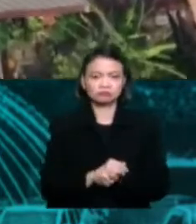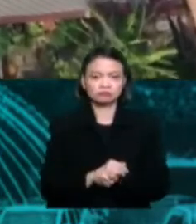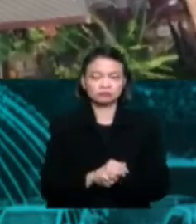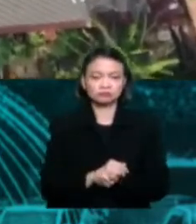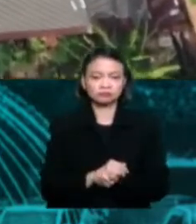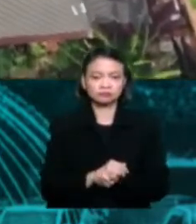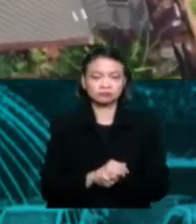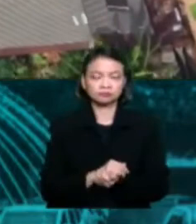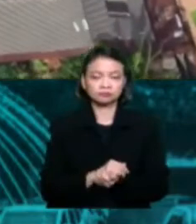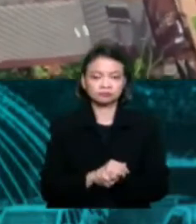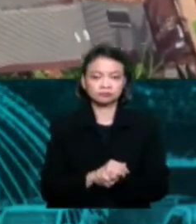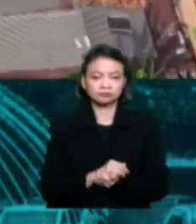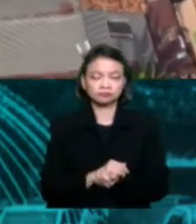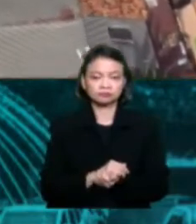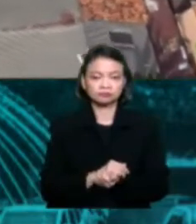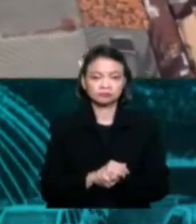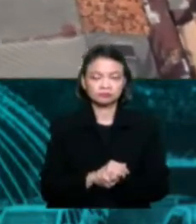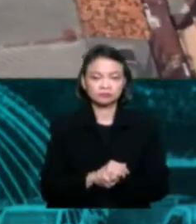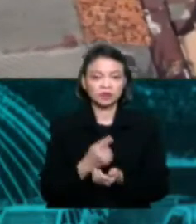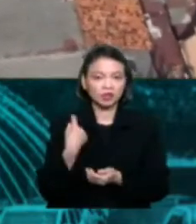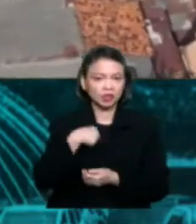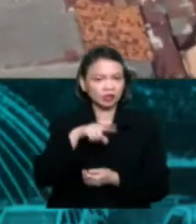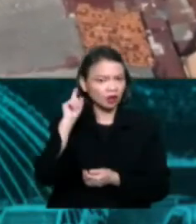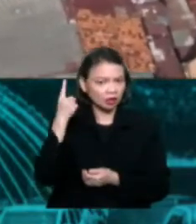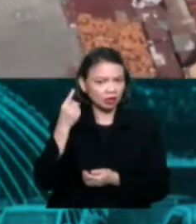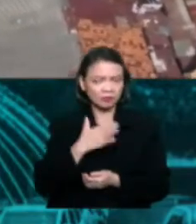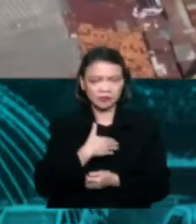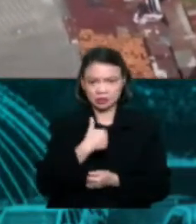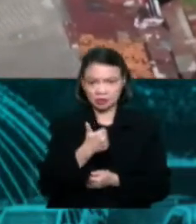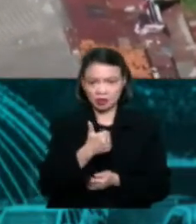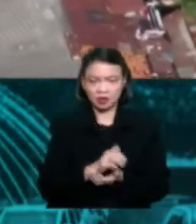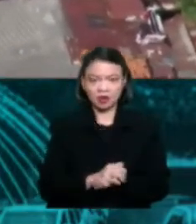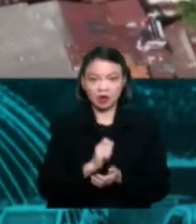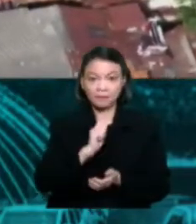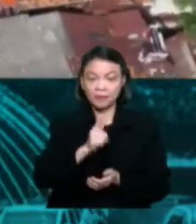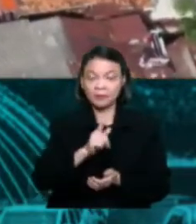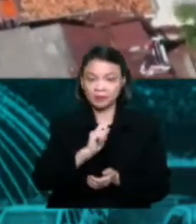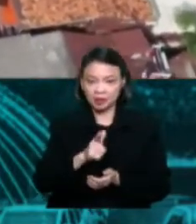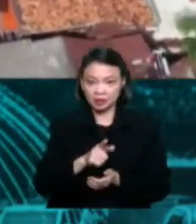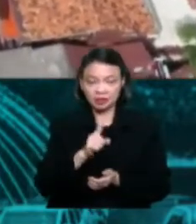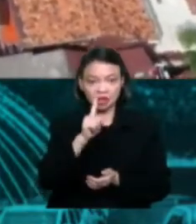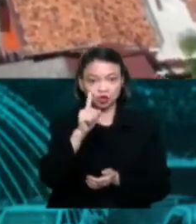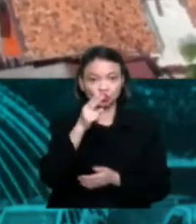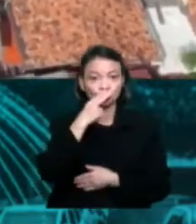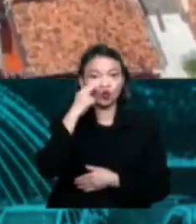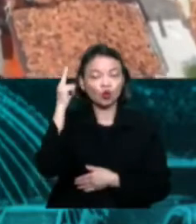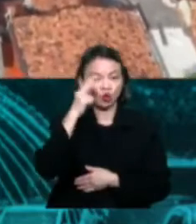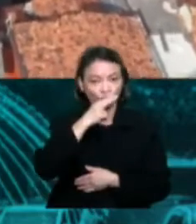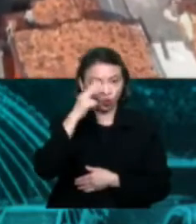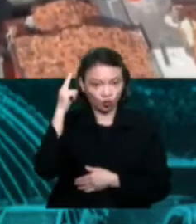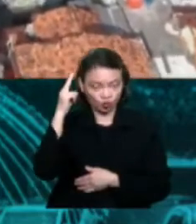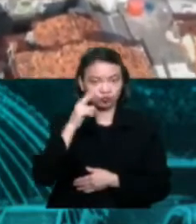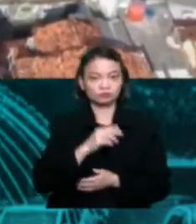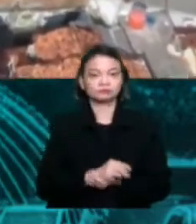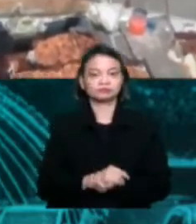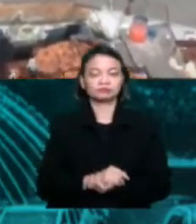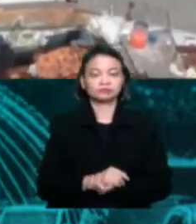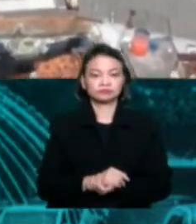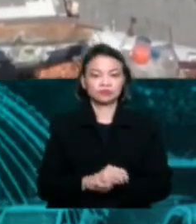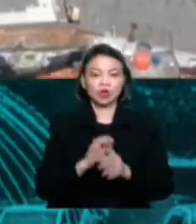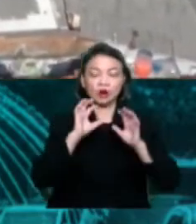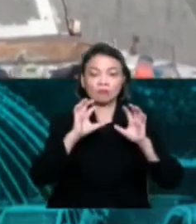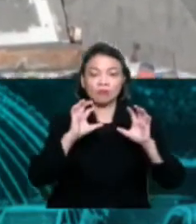buy only one cigarette. It means that it's cheaper in one cigarette. Even in one box is